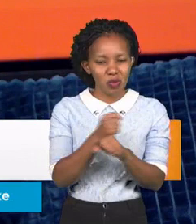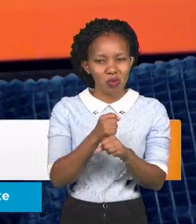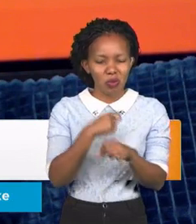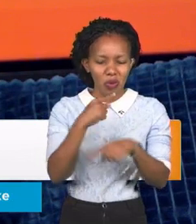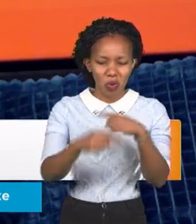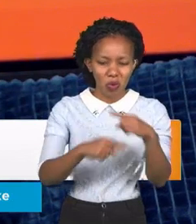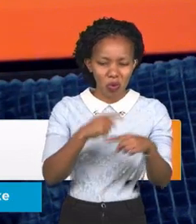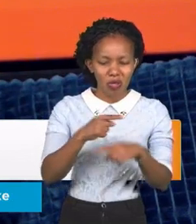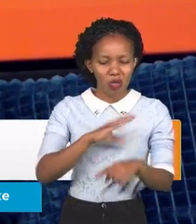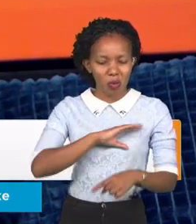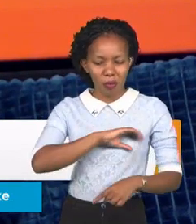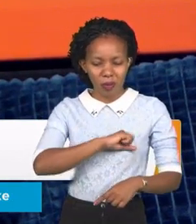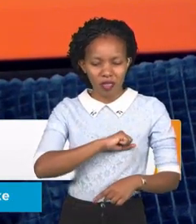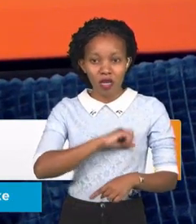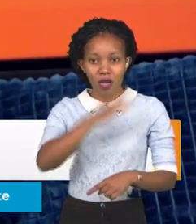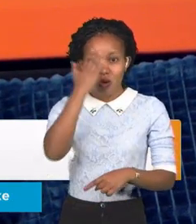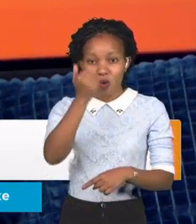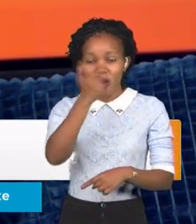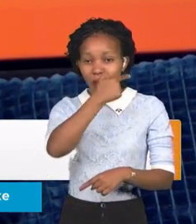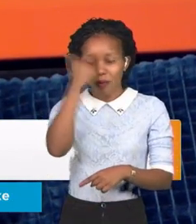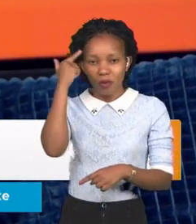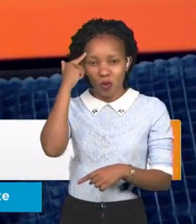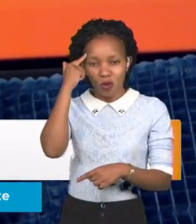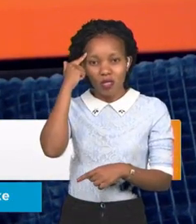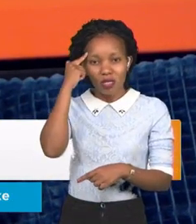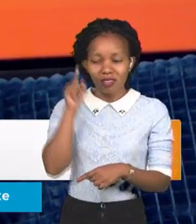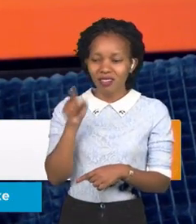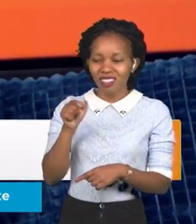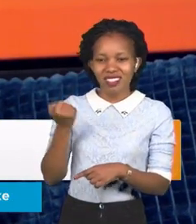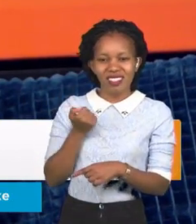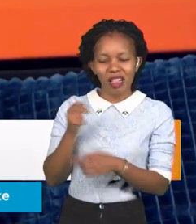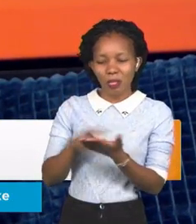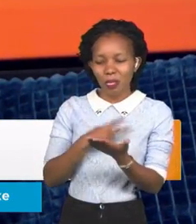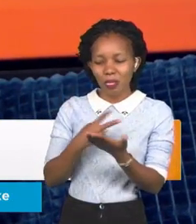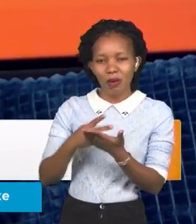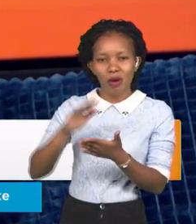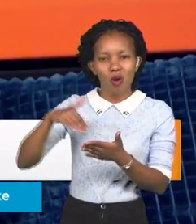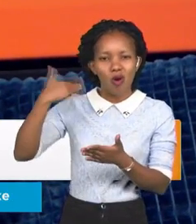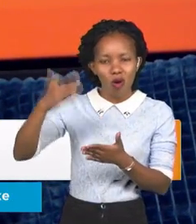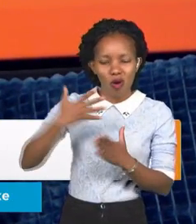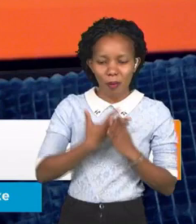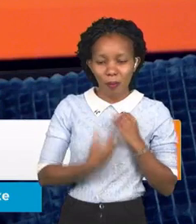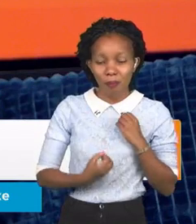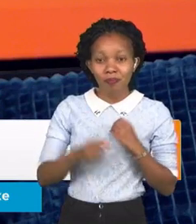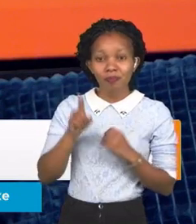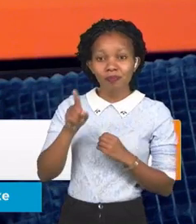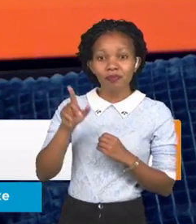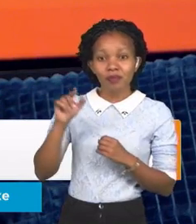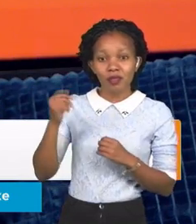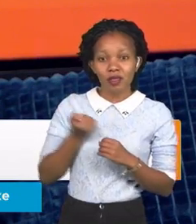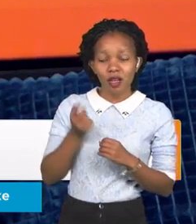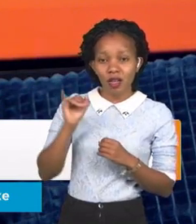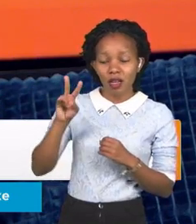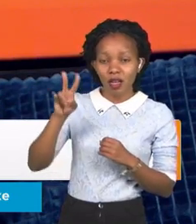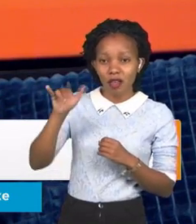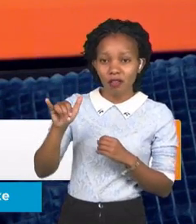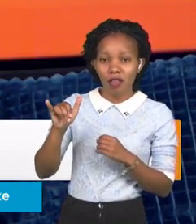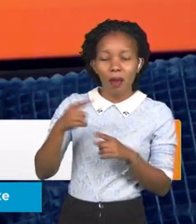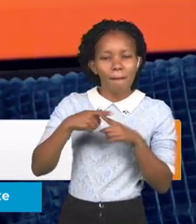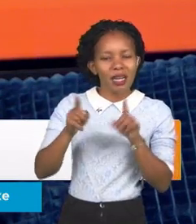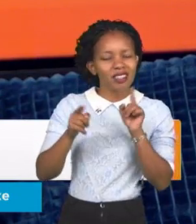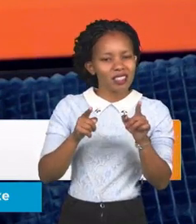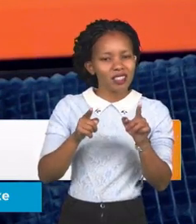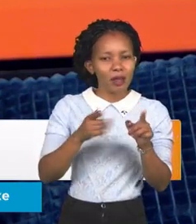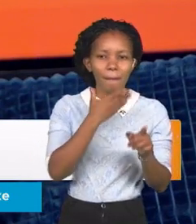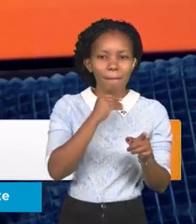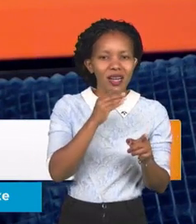anymore. Following the numerous letdowns by the 25-year-old medical student Ivy Wangeshi, and thus was left with no choice but